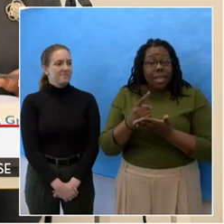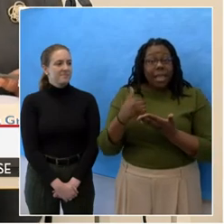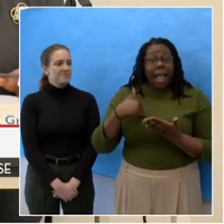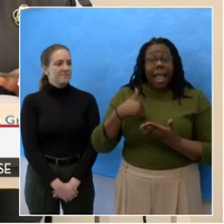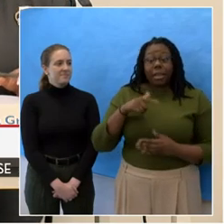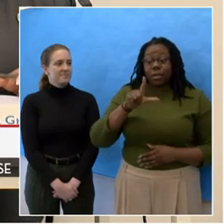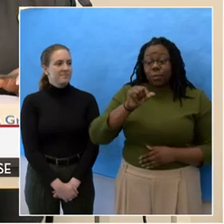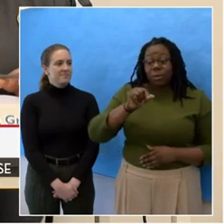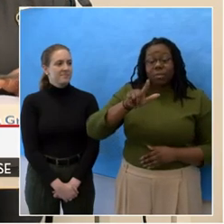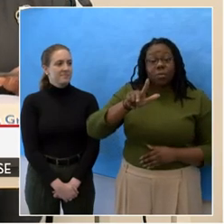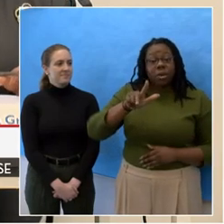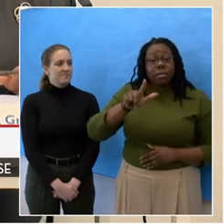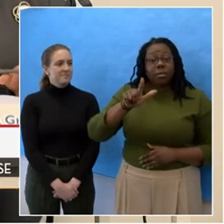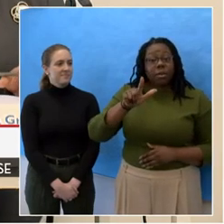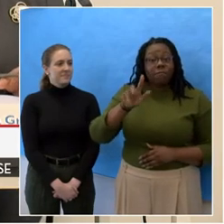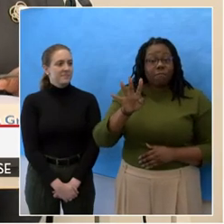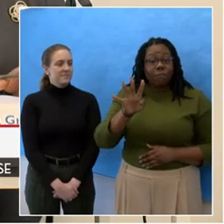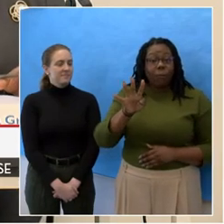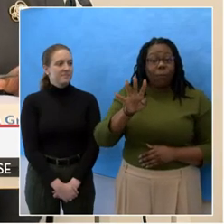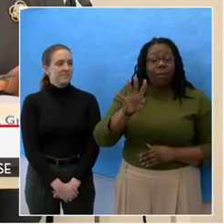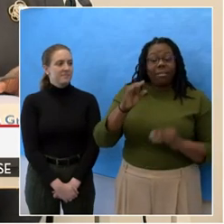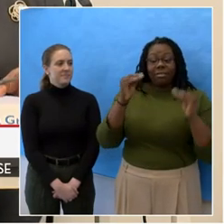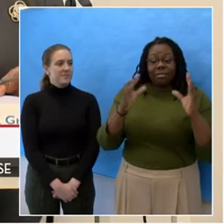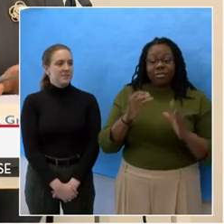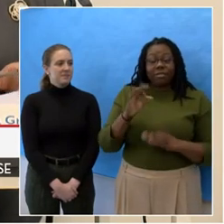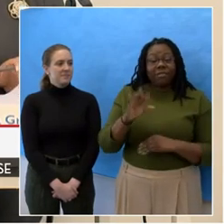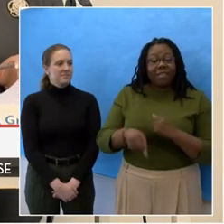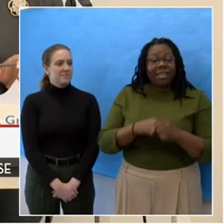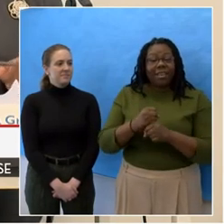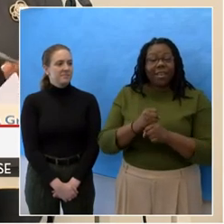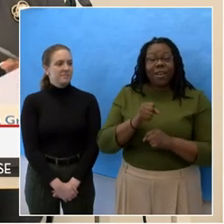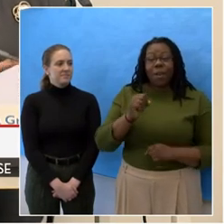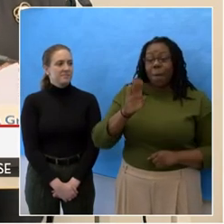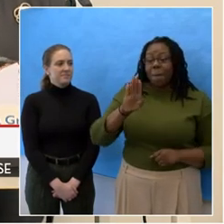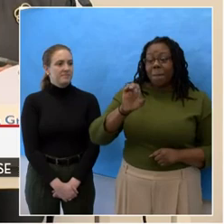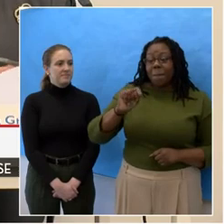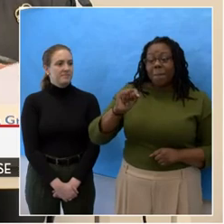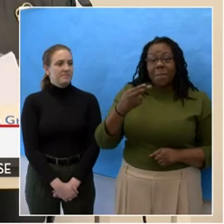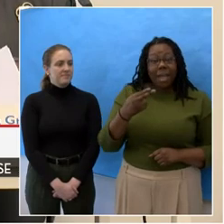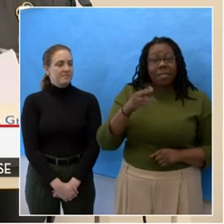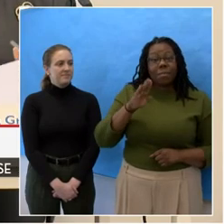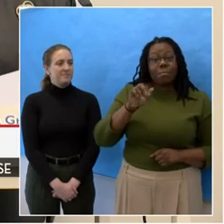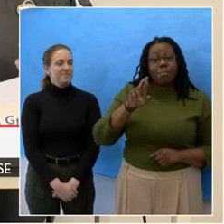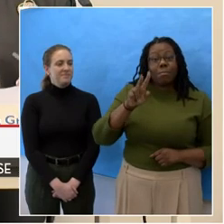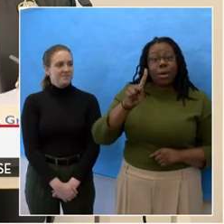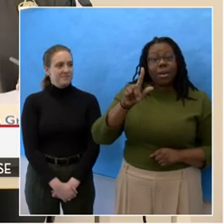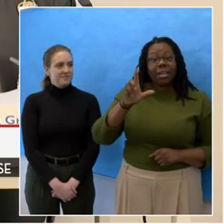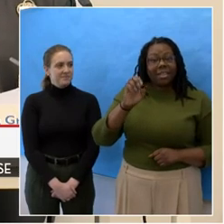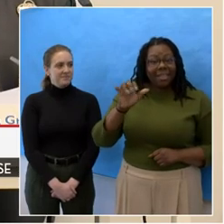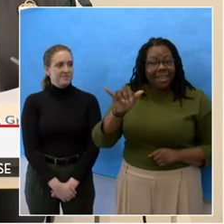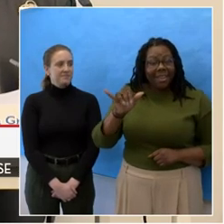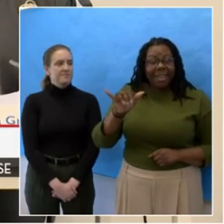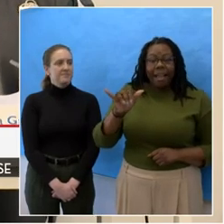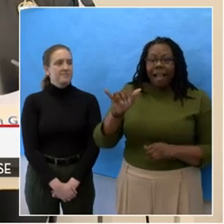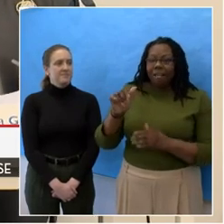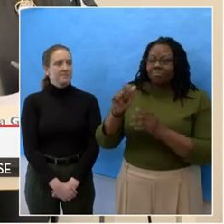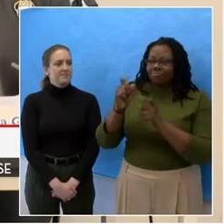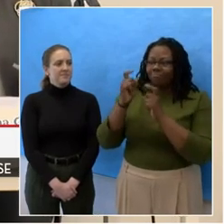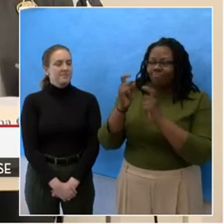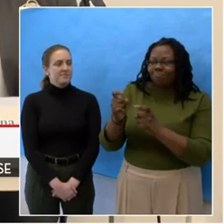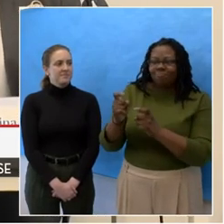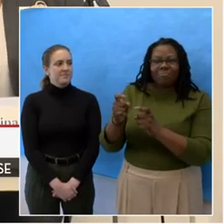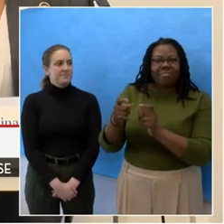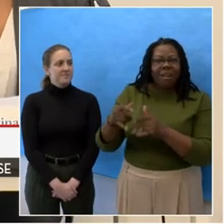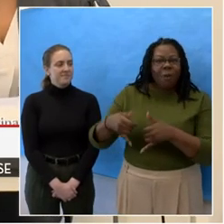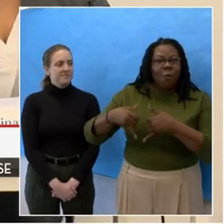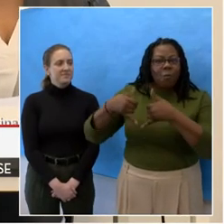at Cardozo Educational Campus. We are just getting to see the exceptional aspects of who she is,